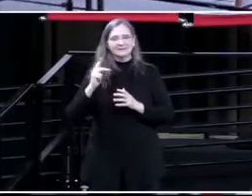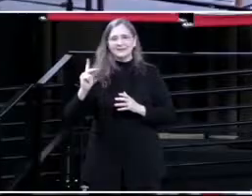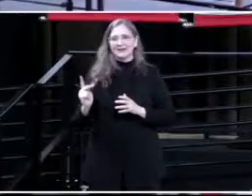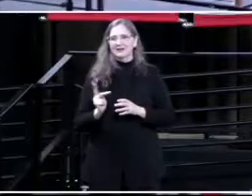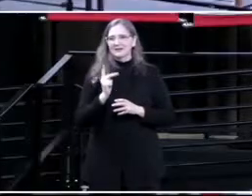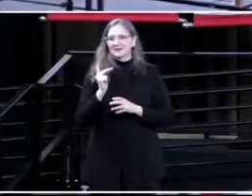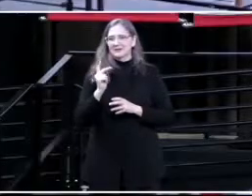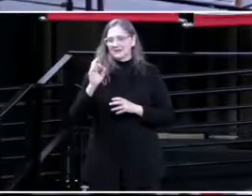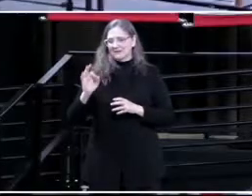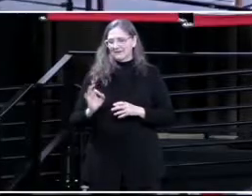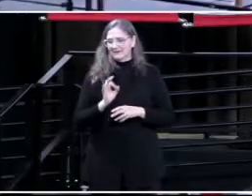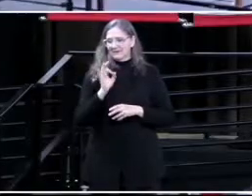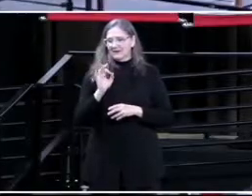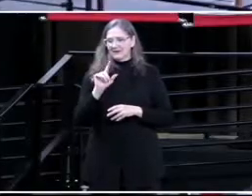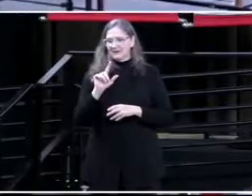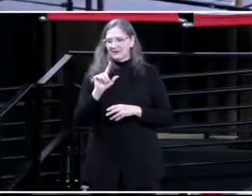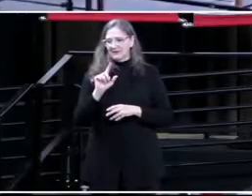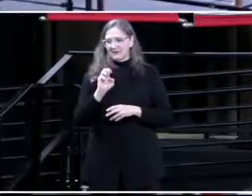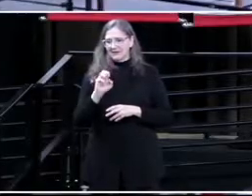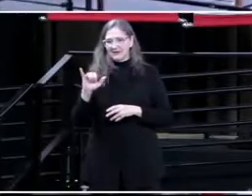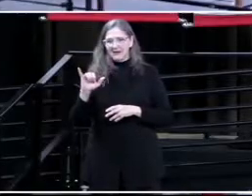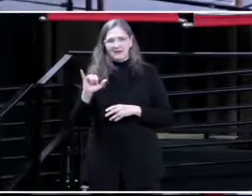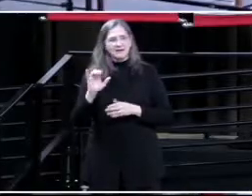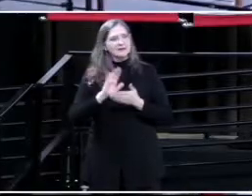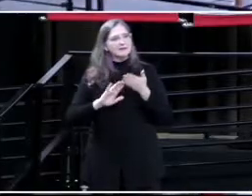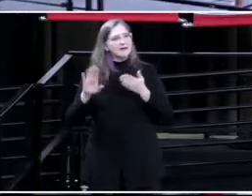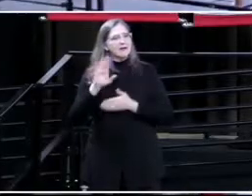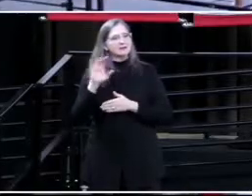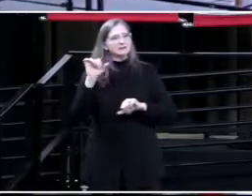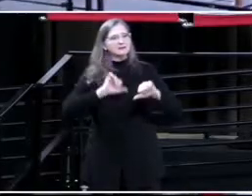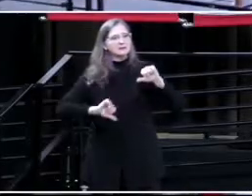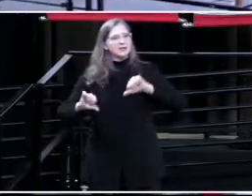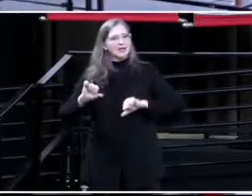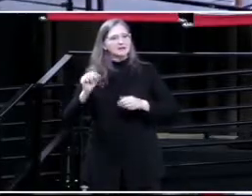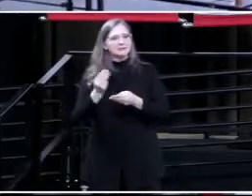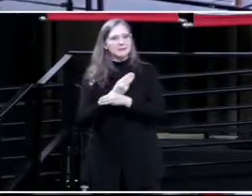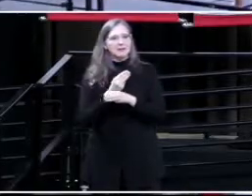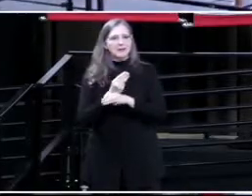Kirsten Sarah Lay, College of Science and Mathematics.